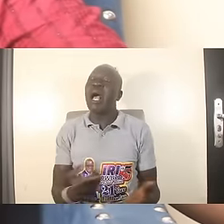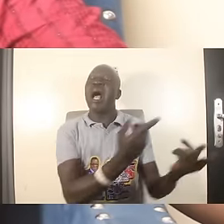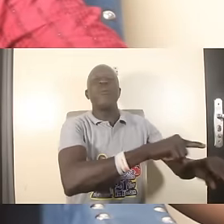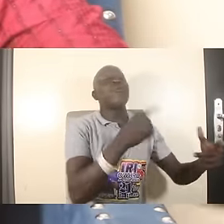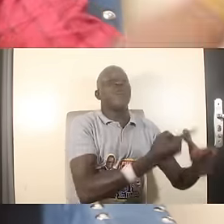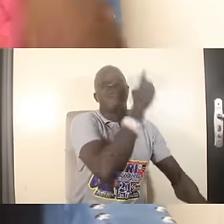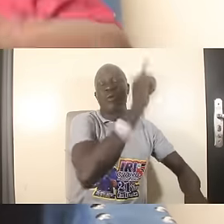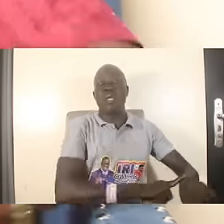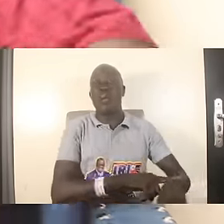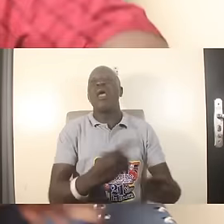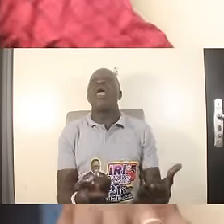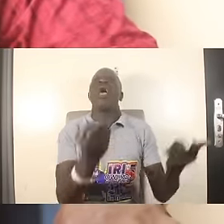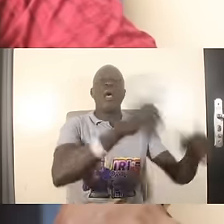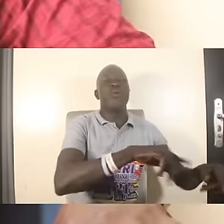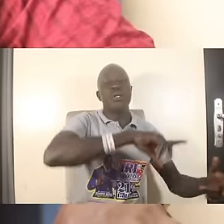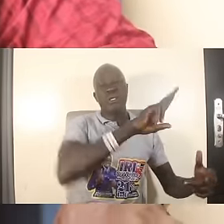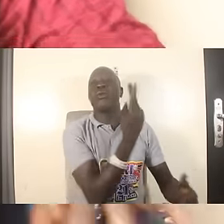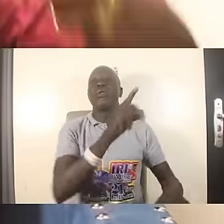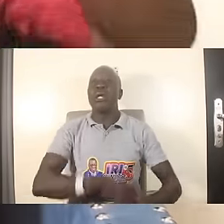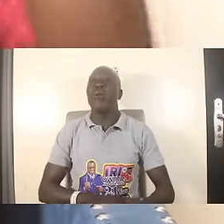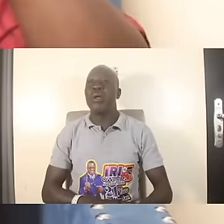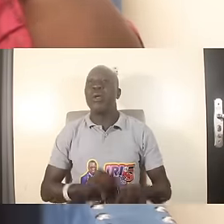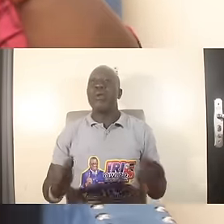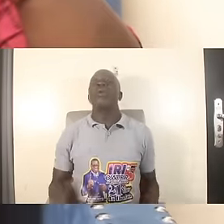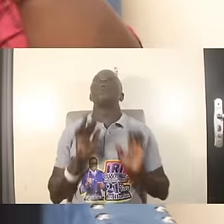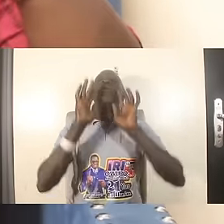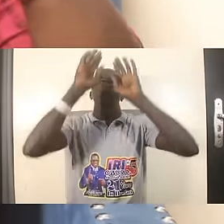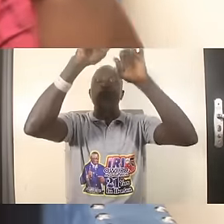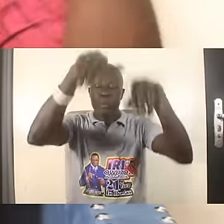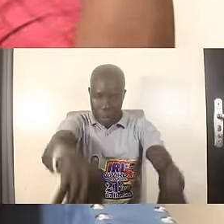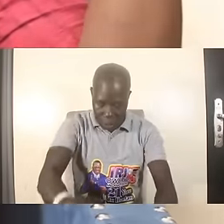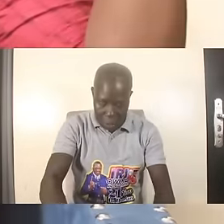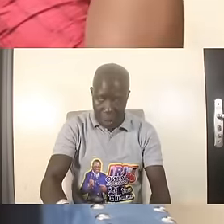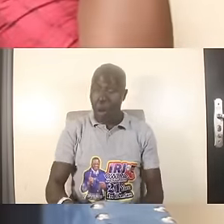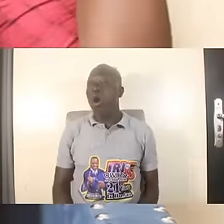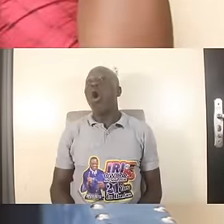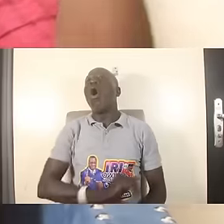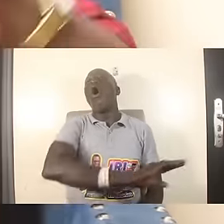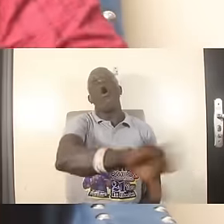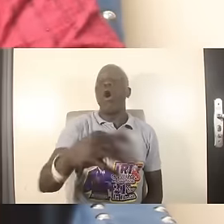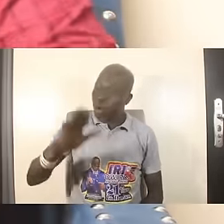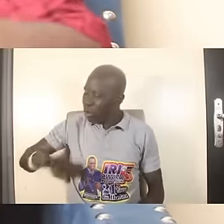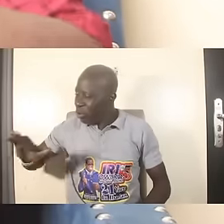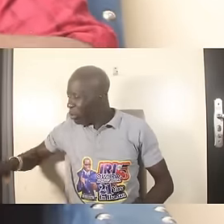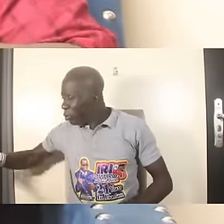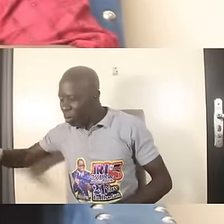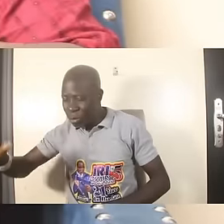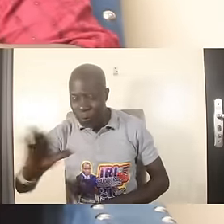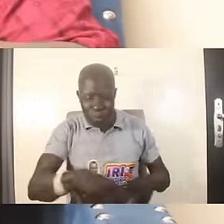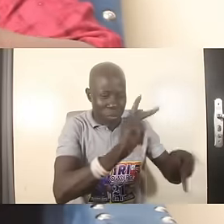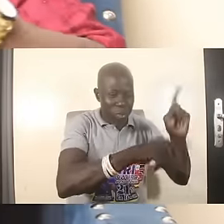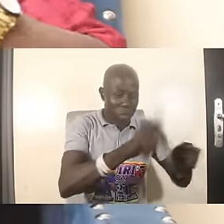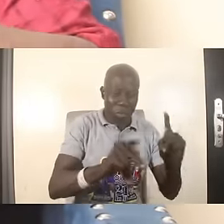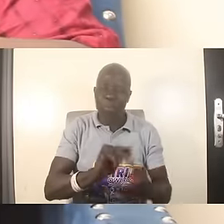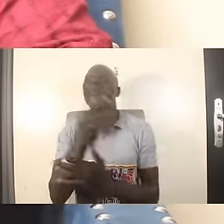What happened the first time? That happened at the second time. Immediately praised on it. All the people are there,